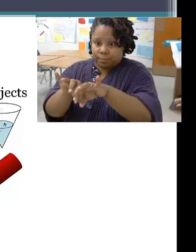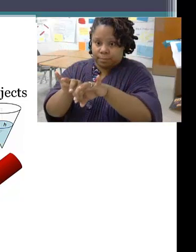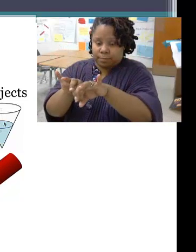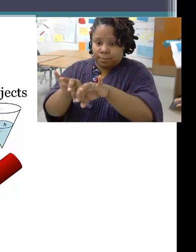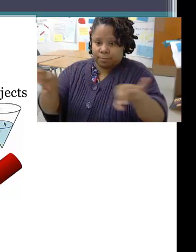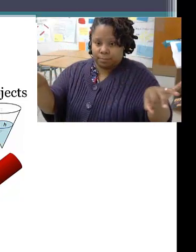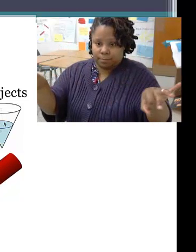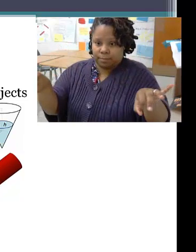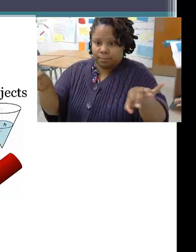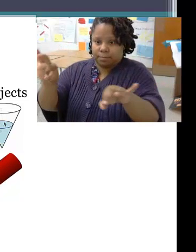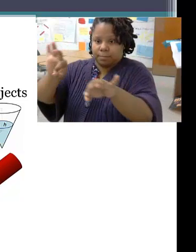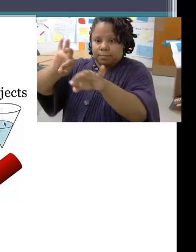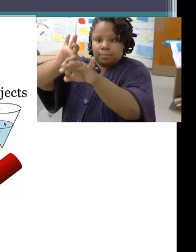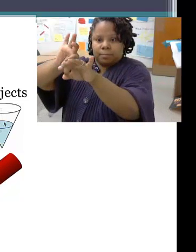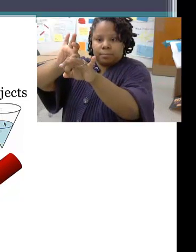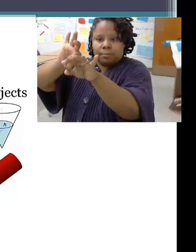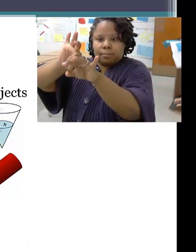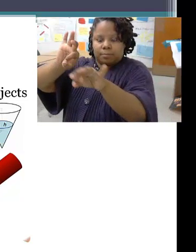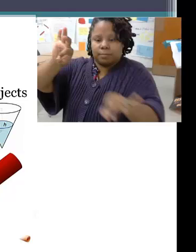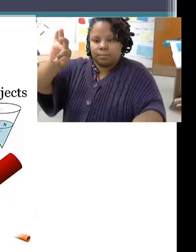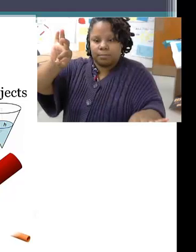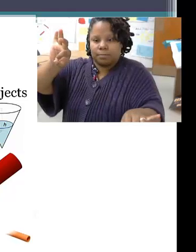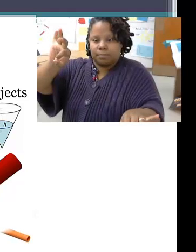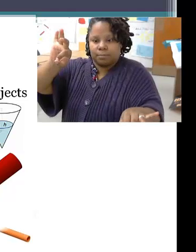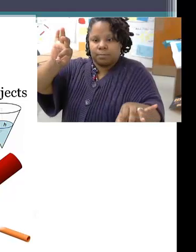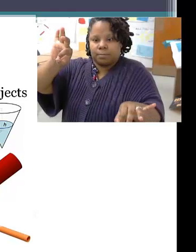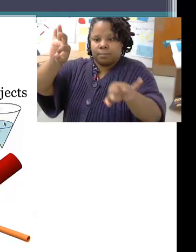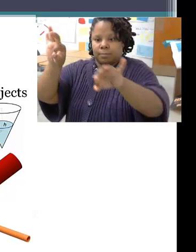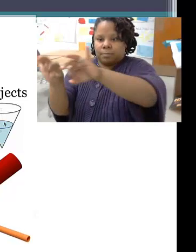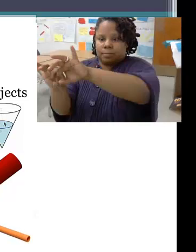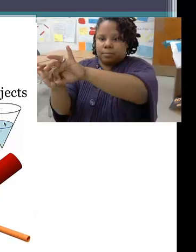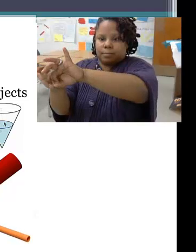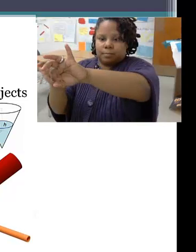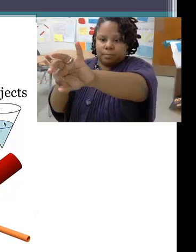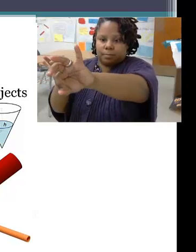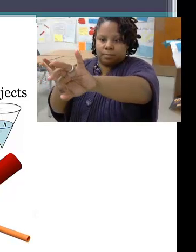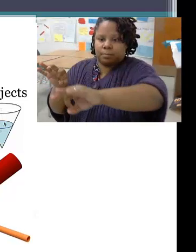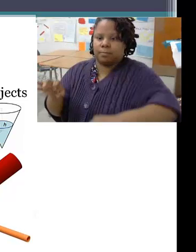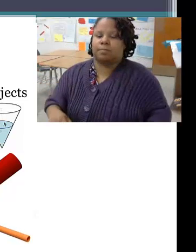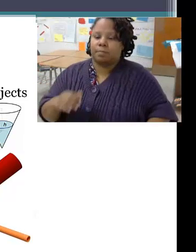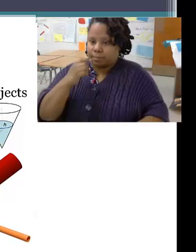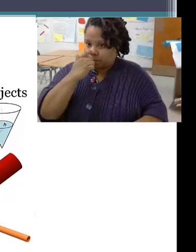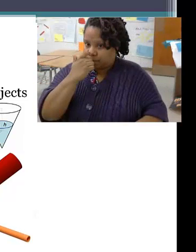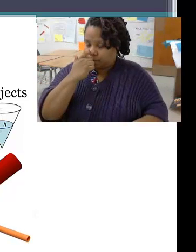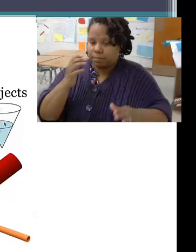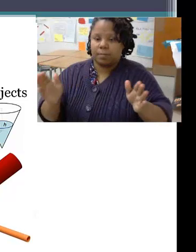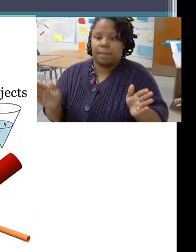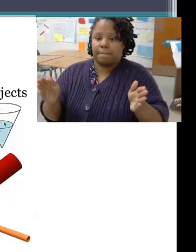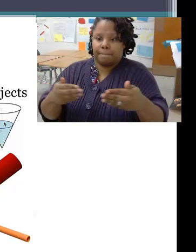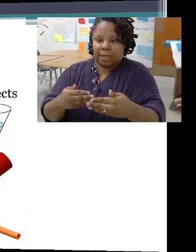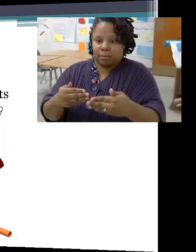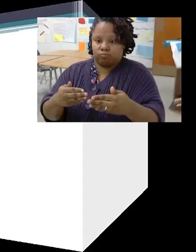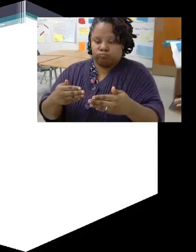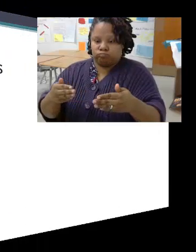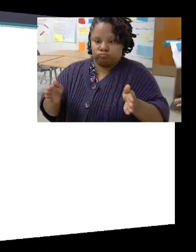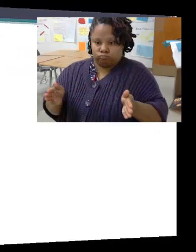smaller, we would use DCL F hand shape, 2 hands. For a box, we would use DCL B, 2 hand